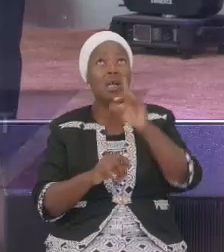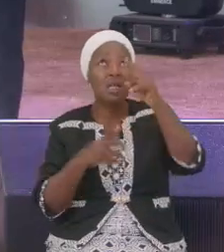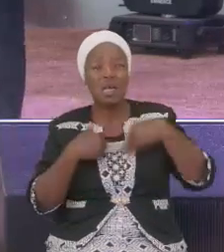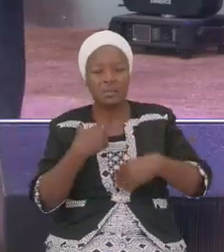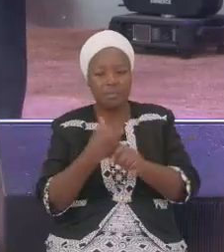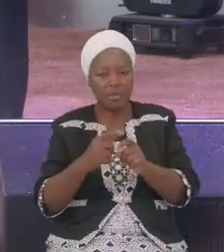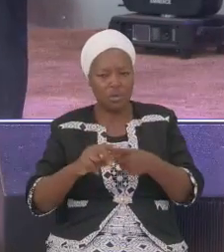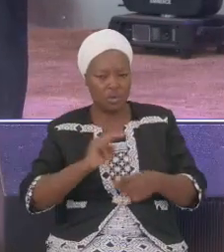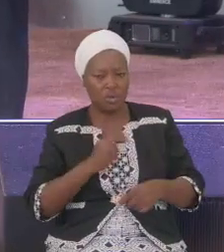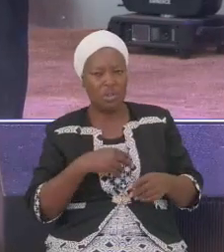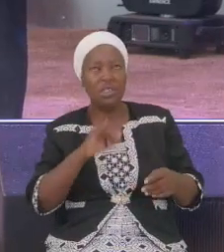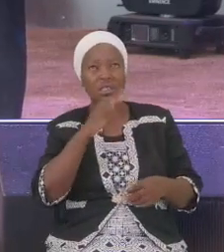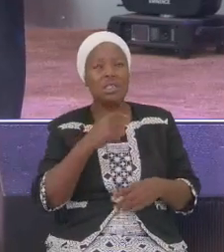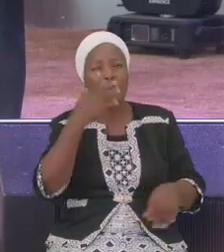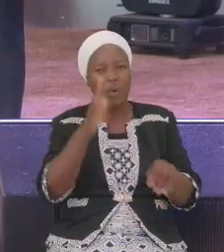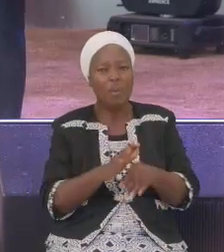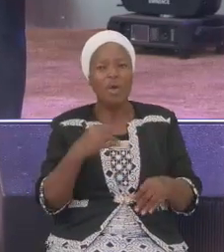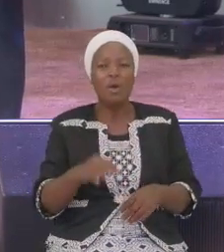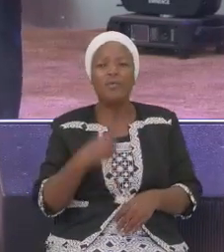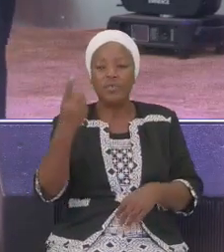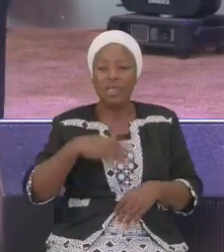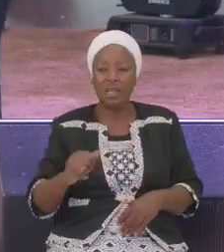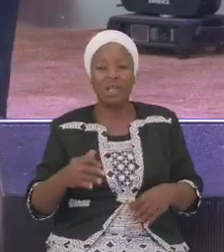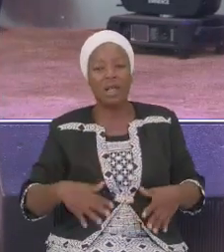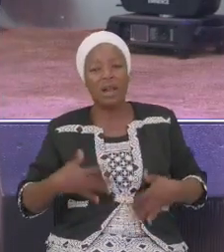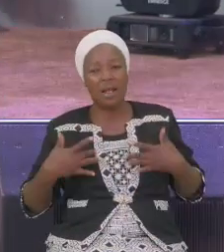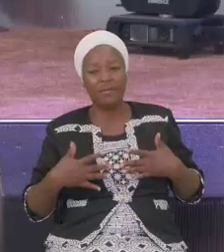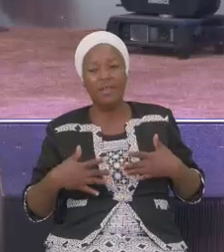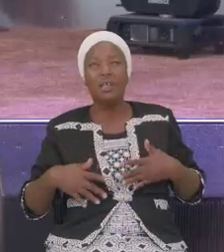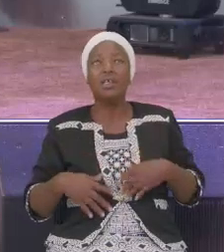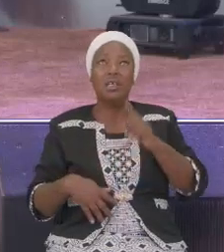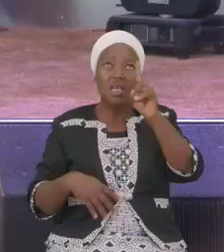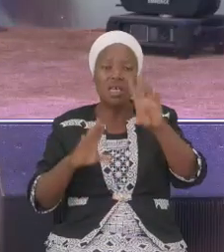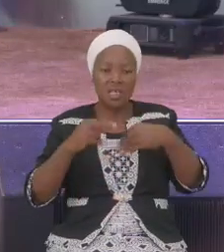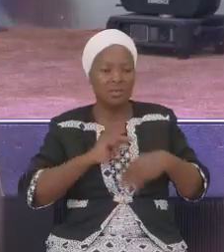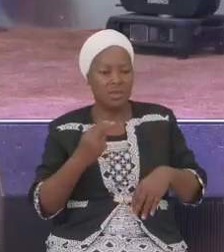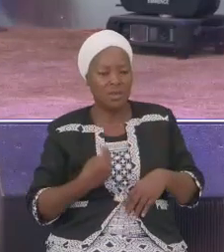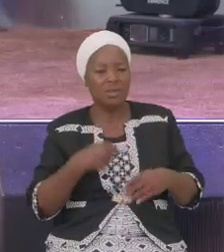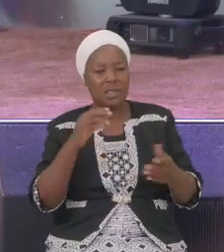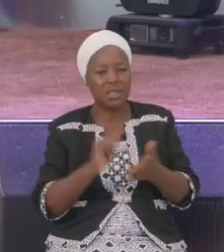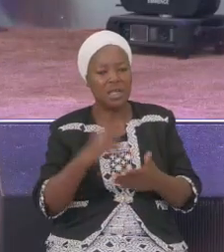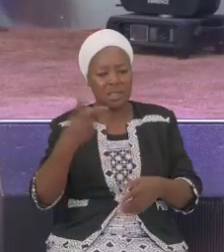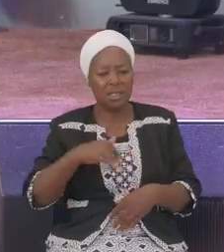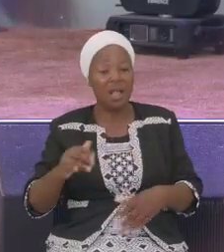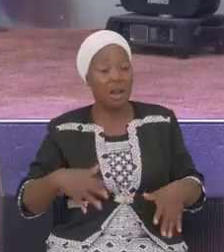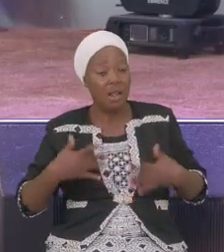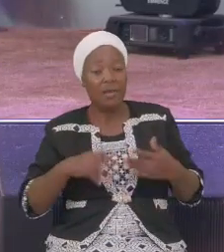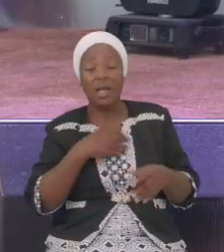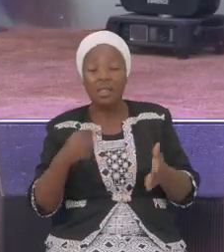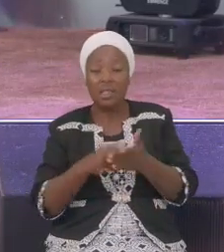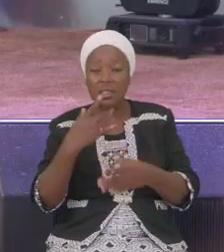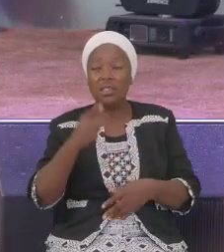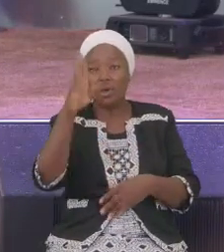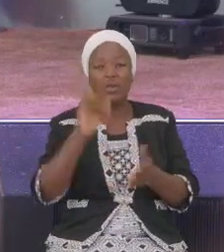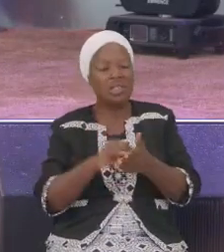us is the promise of eternal life. He gives us eternal life, and this is the God